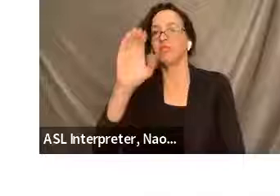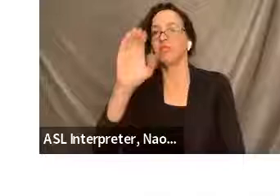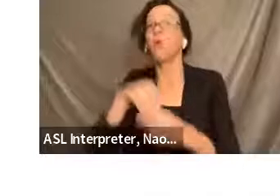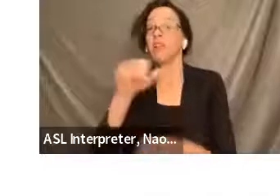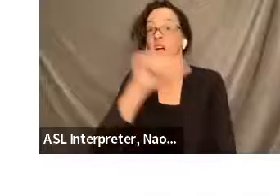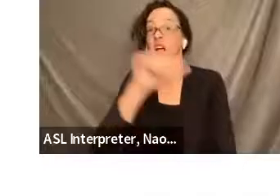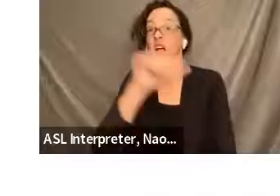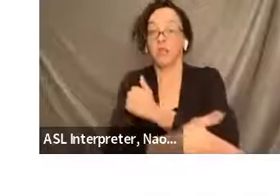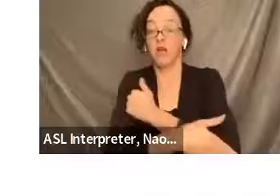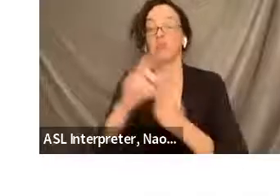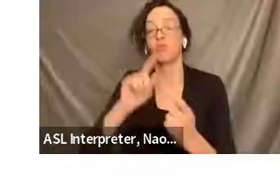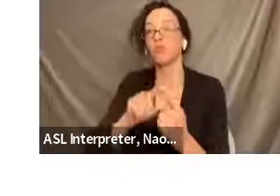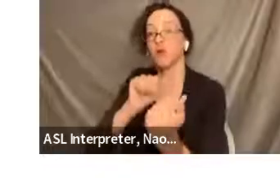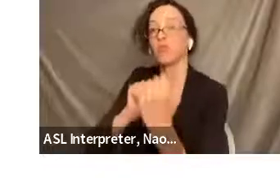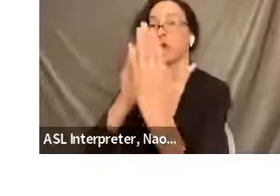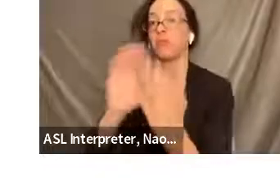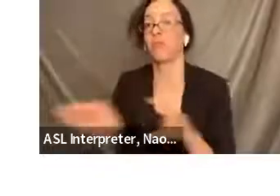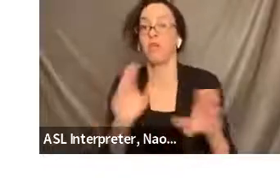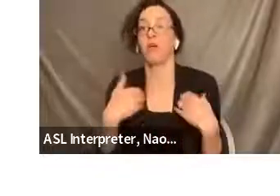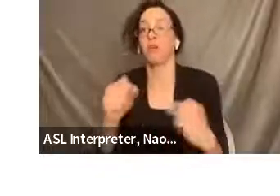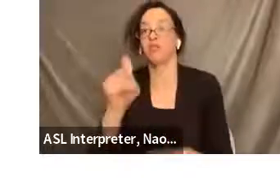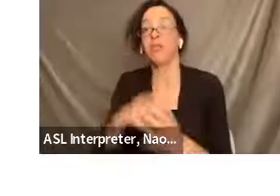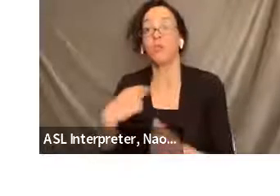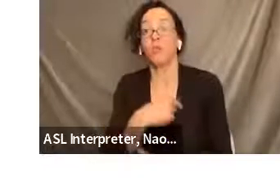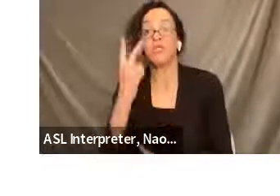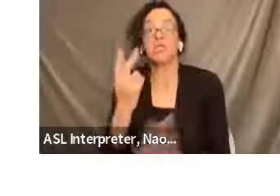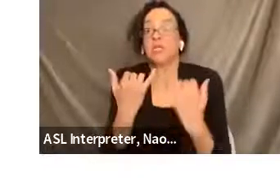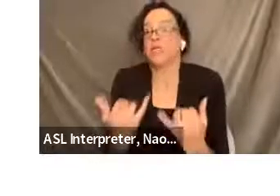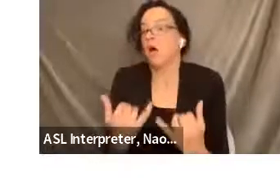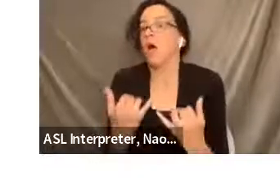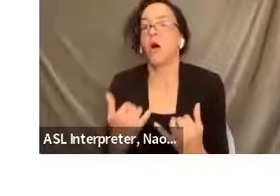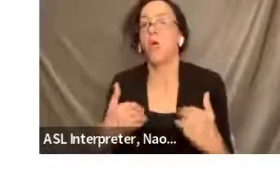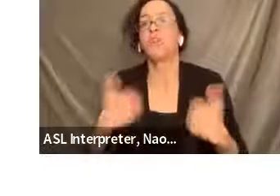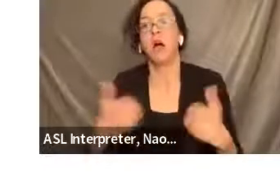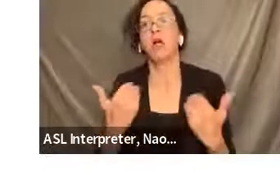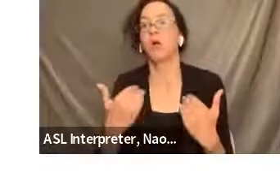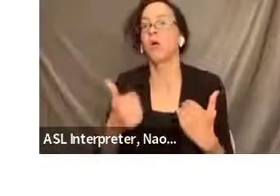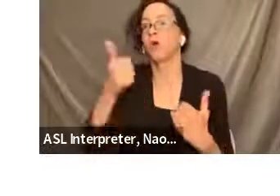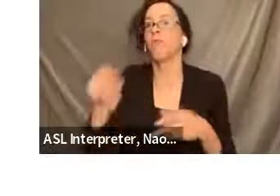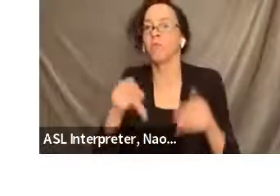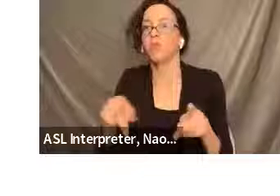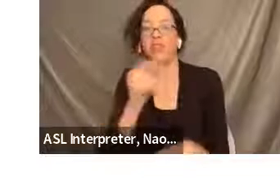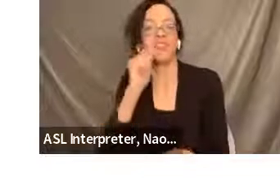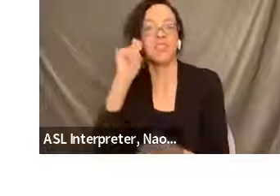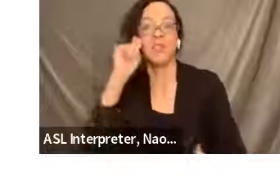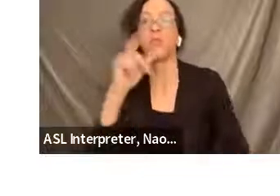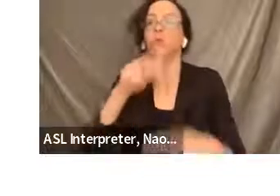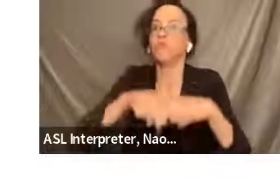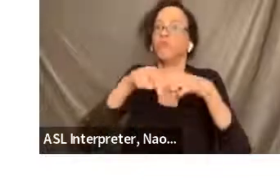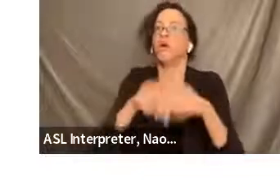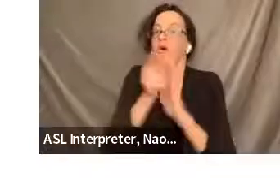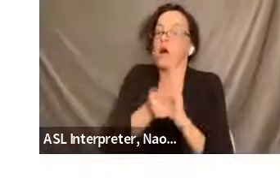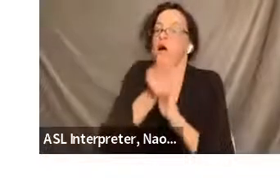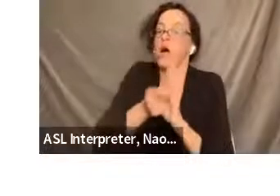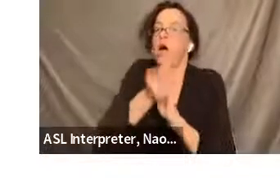many people, especially younger people and teenagers, who sit for hours waiting for a psychiatrist or a